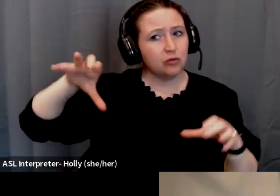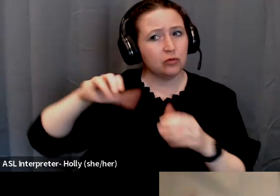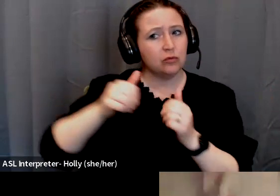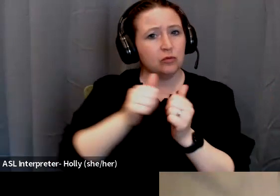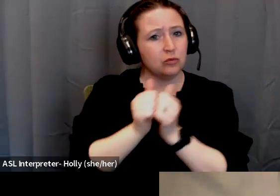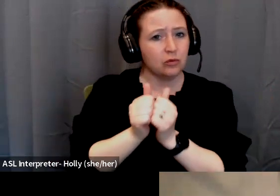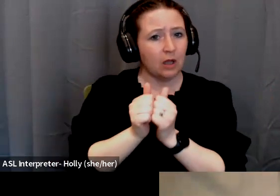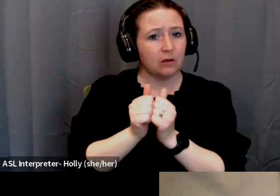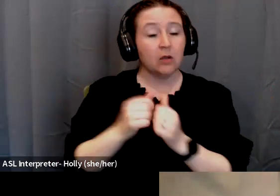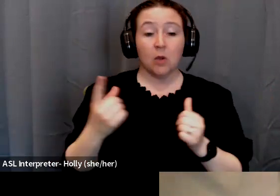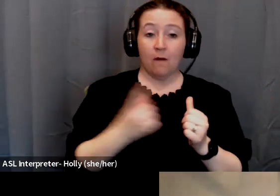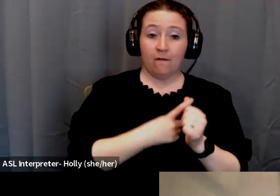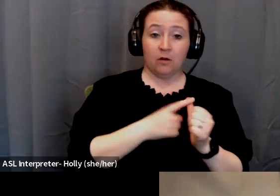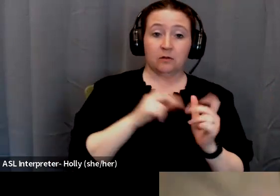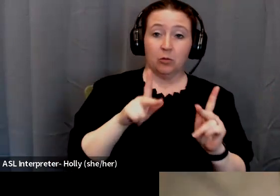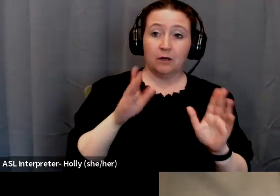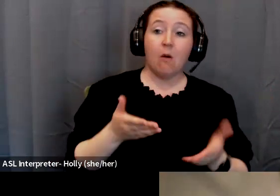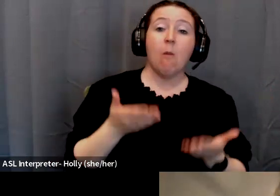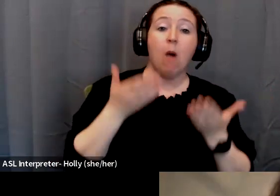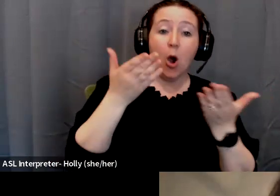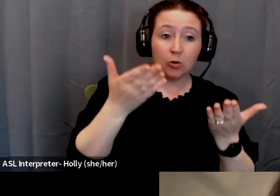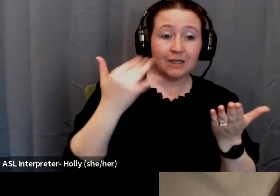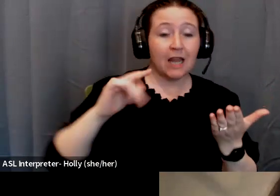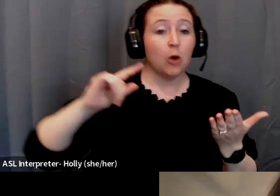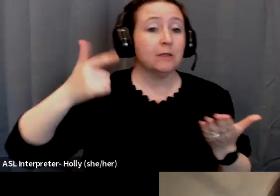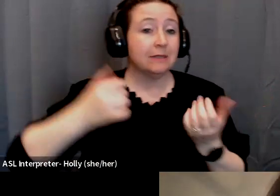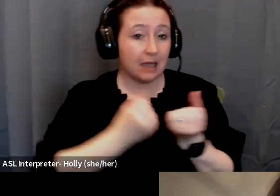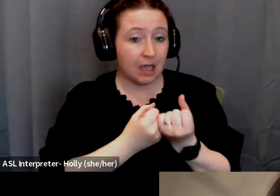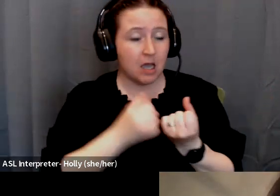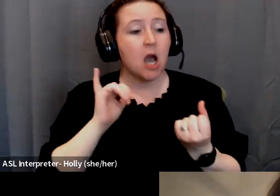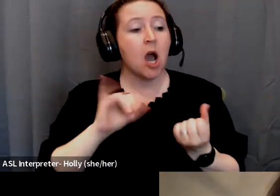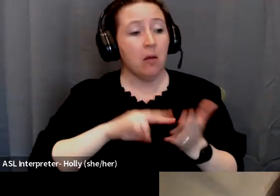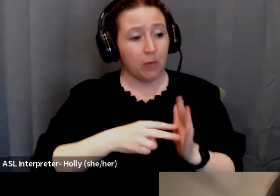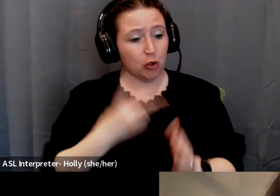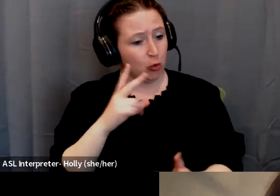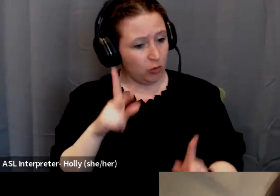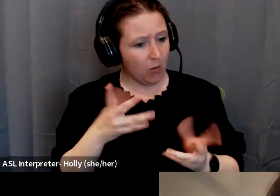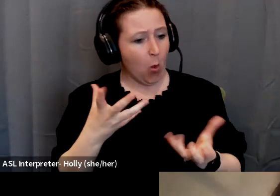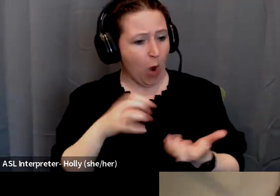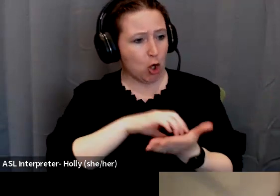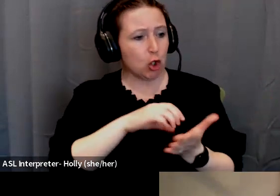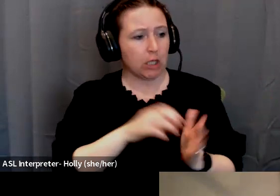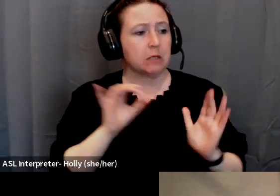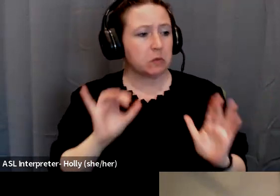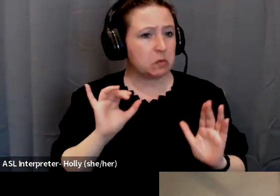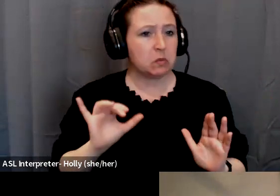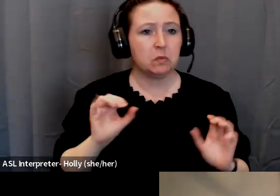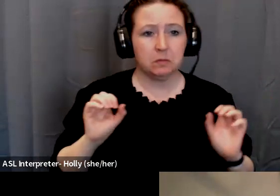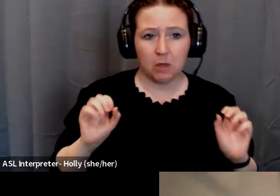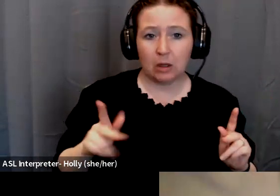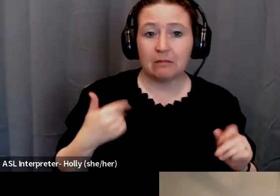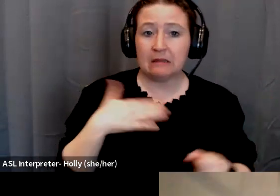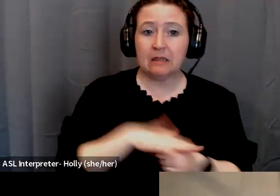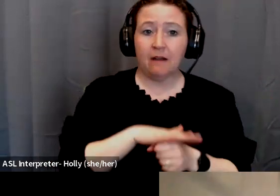first step is to have somebody second it. So now we know, well, at least 2 people in this room want chocolate chip cookies at this time. And that's enough.